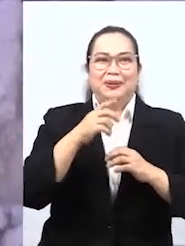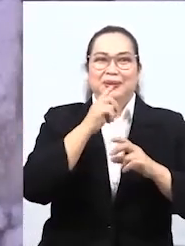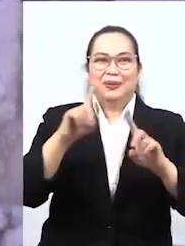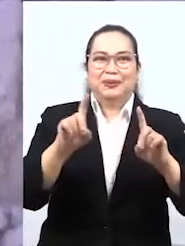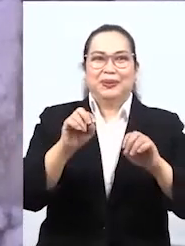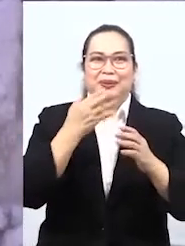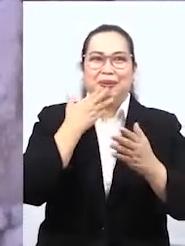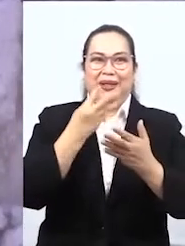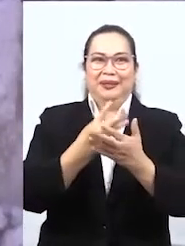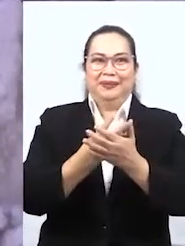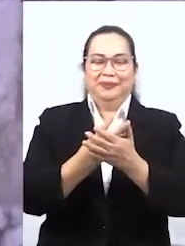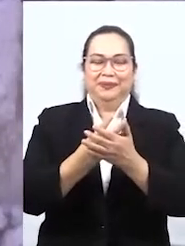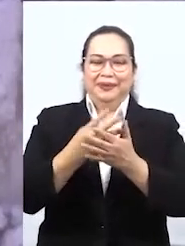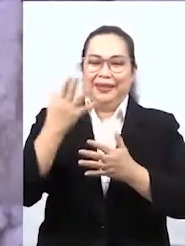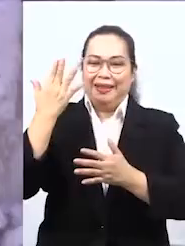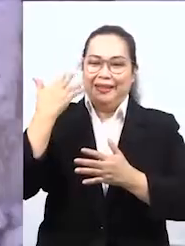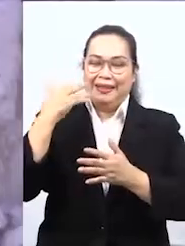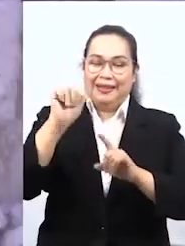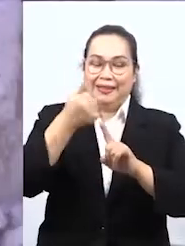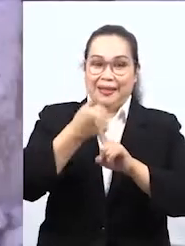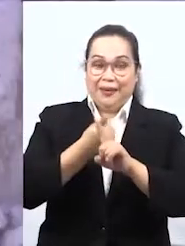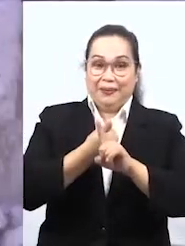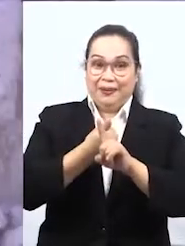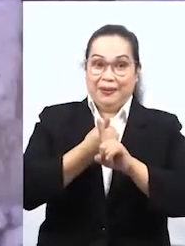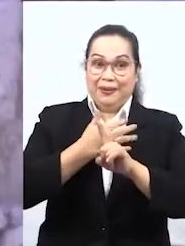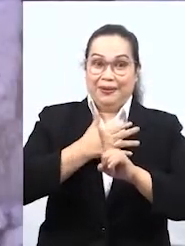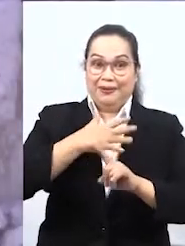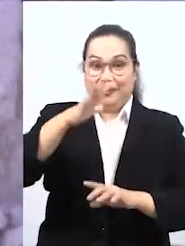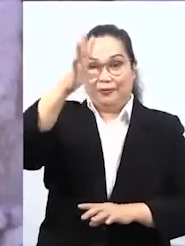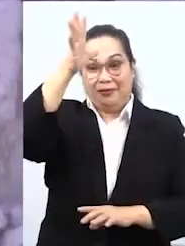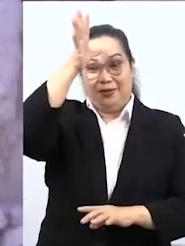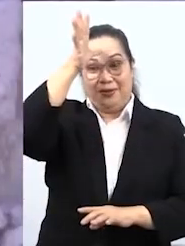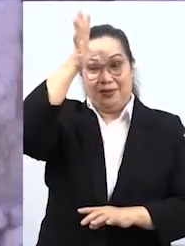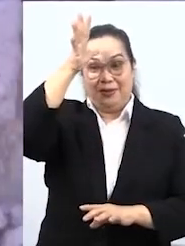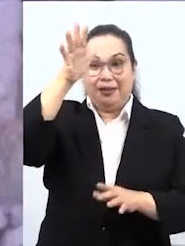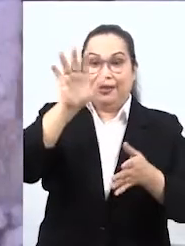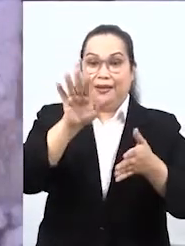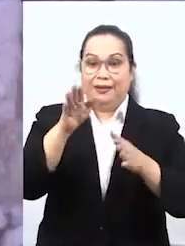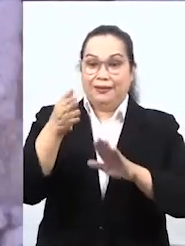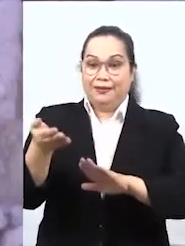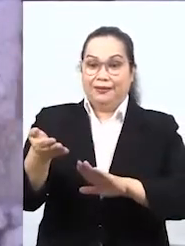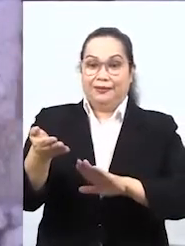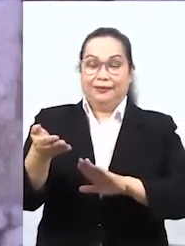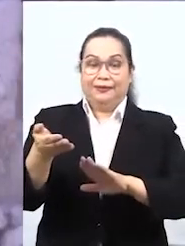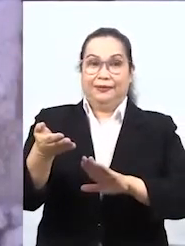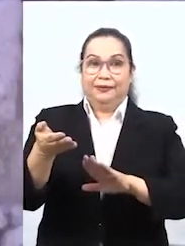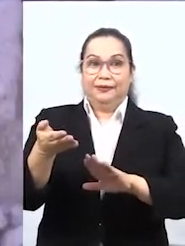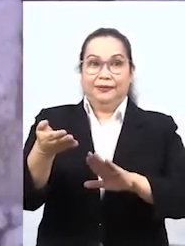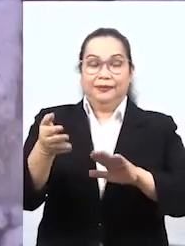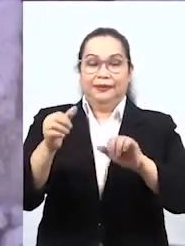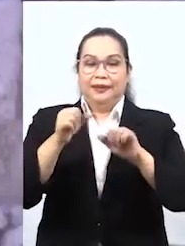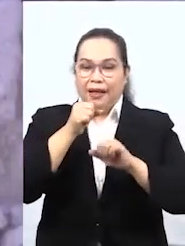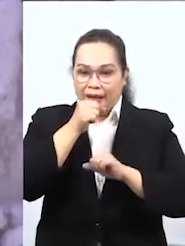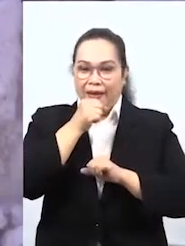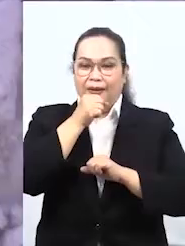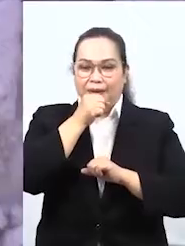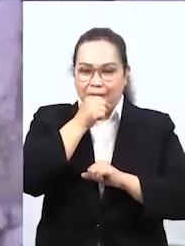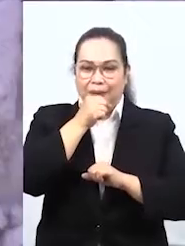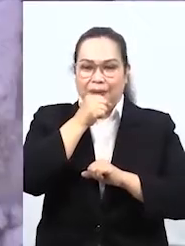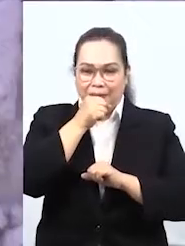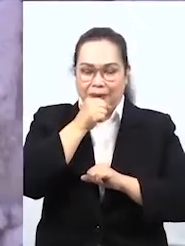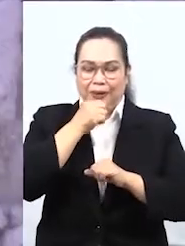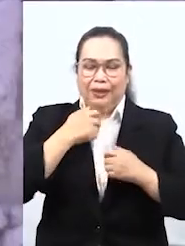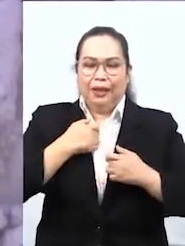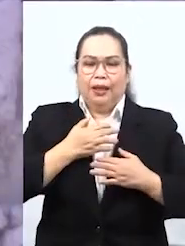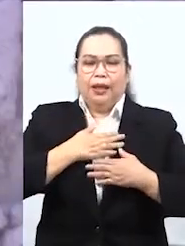well Last April my father died he kept on coughing had